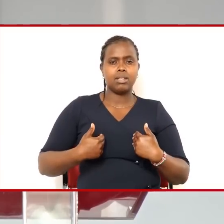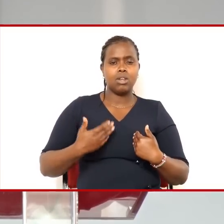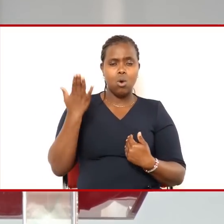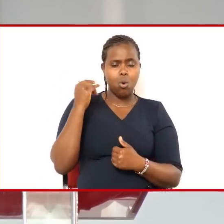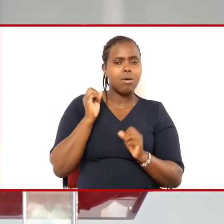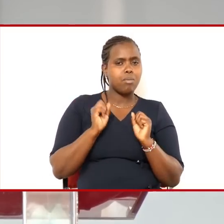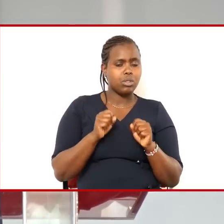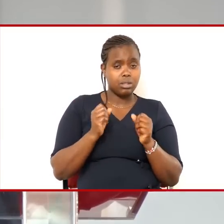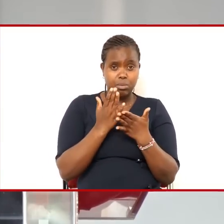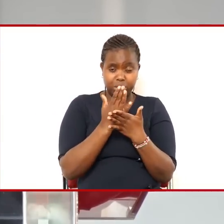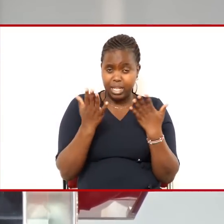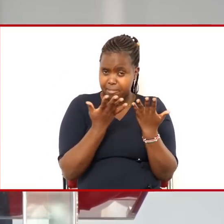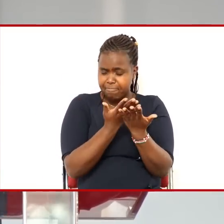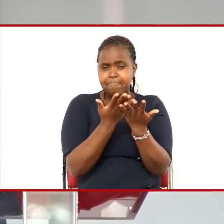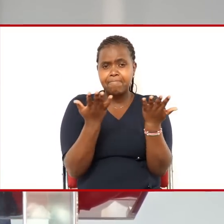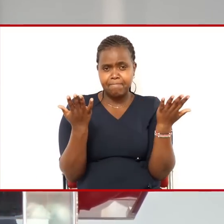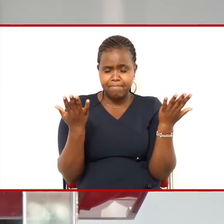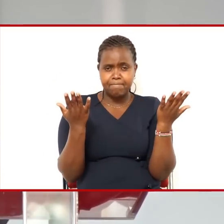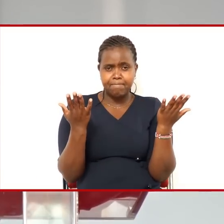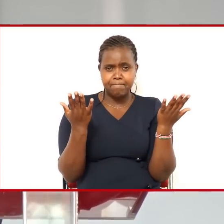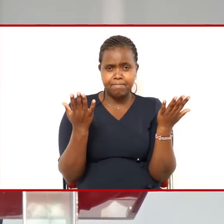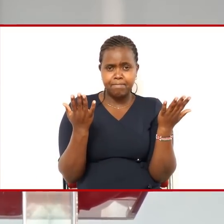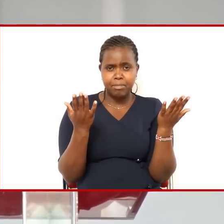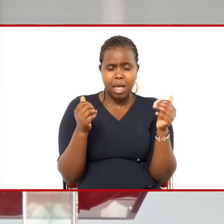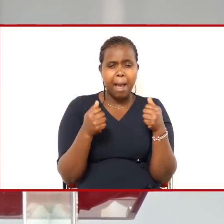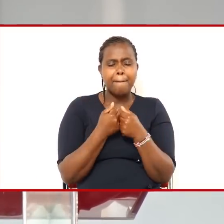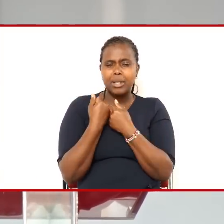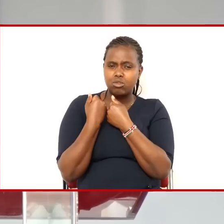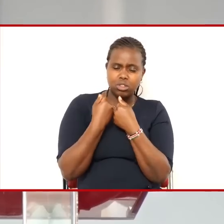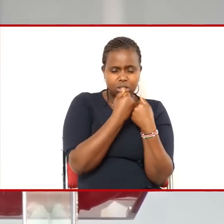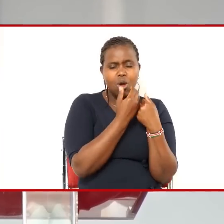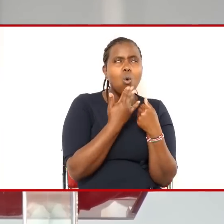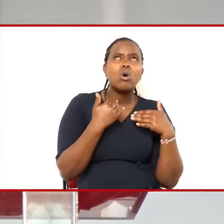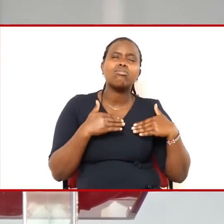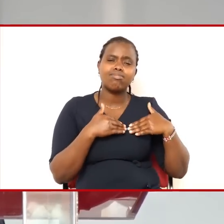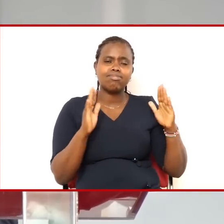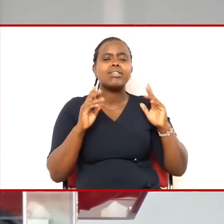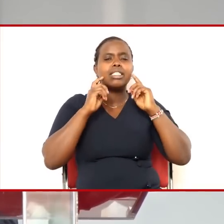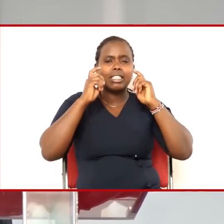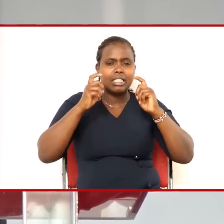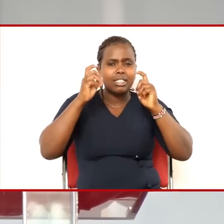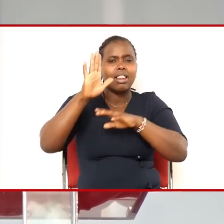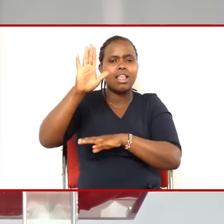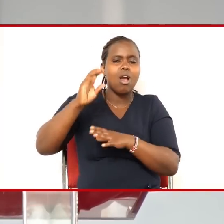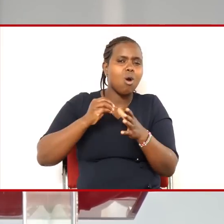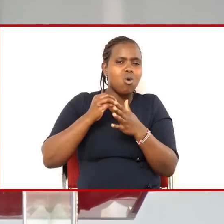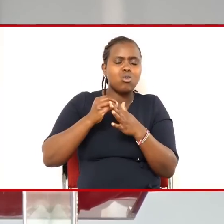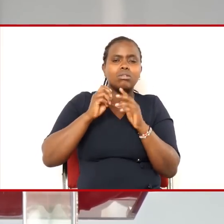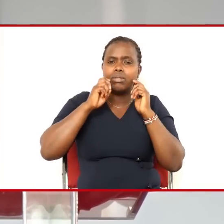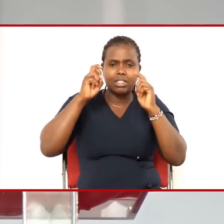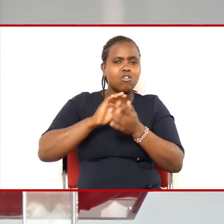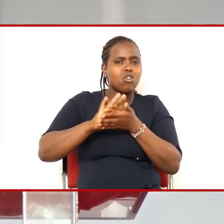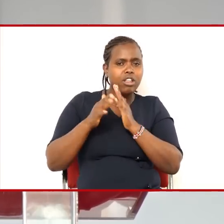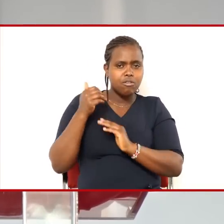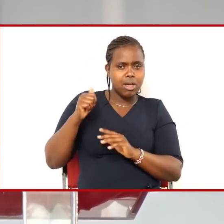is possible that some here may be harboring some unconfessed sins or unforgiven sin in